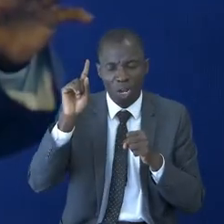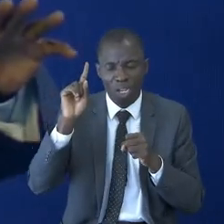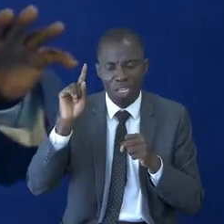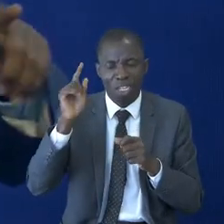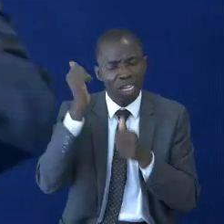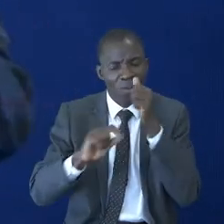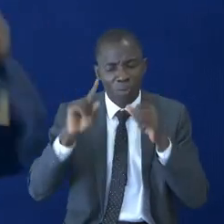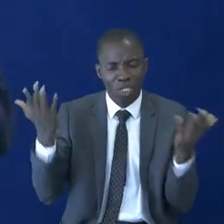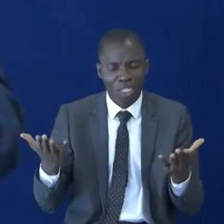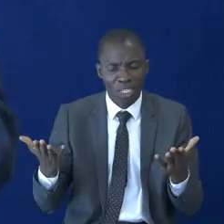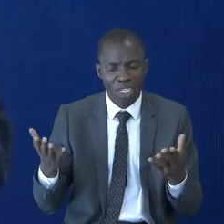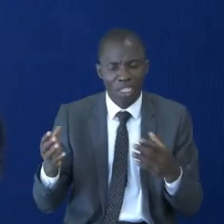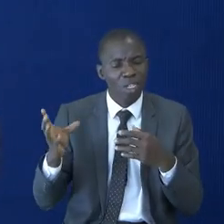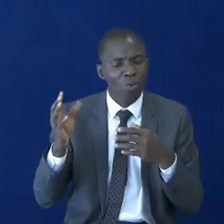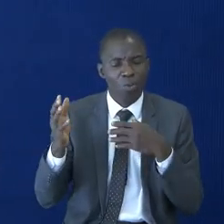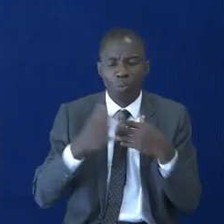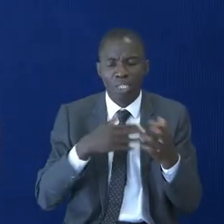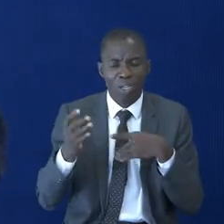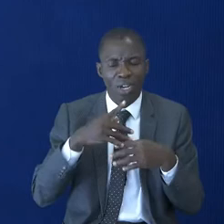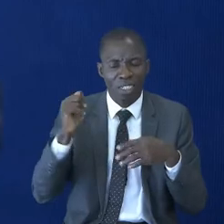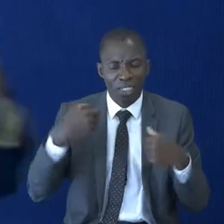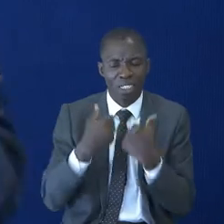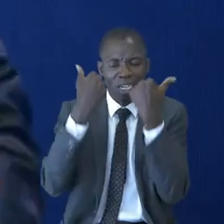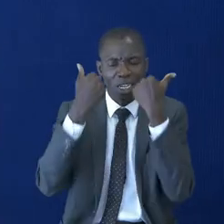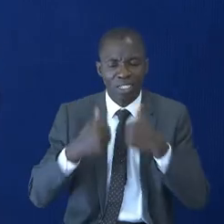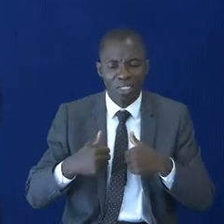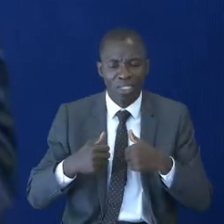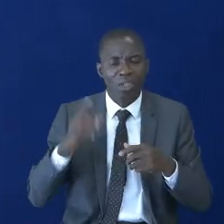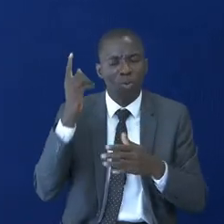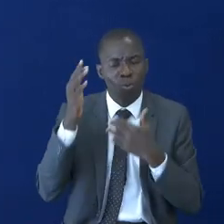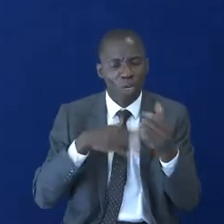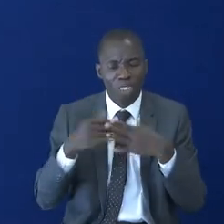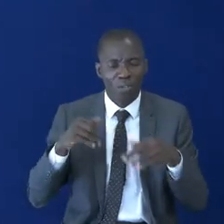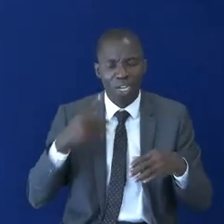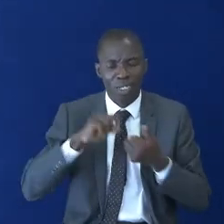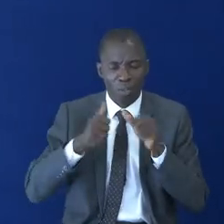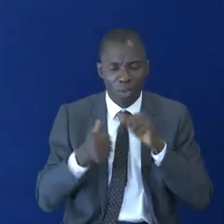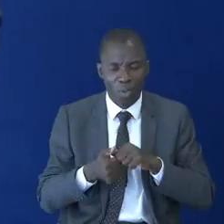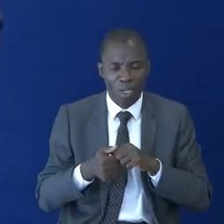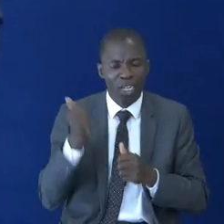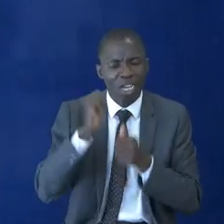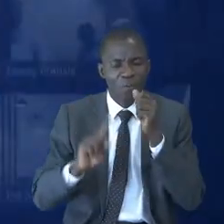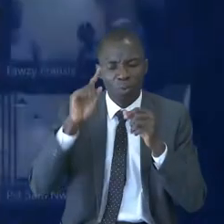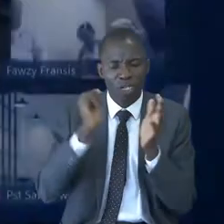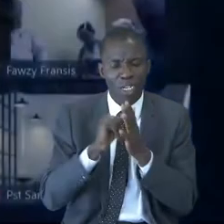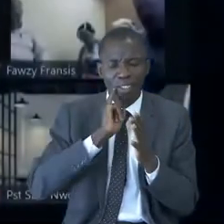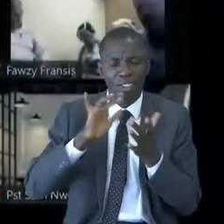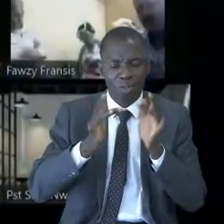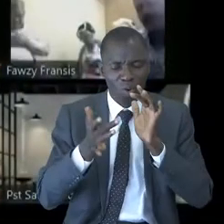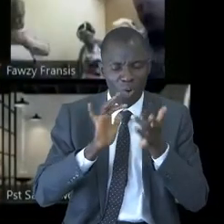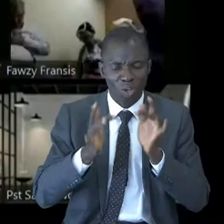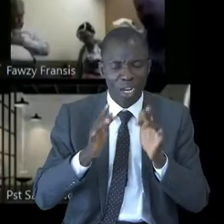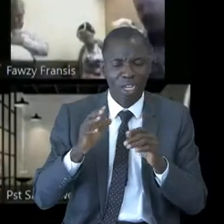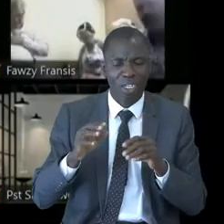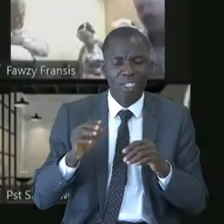everyone here, whatever the challenge, whatever the problem, and everyone online, I pray,